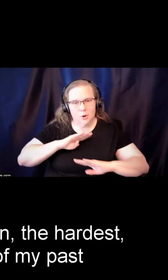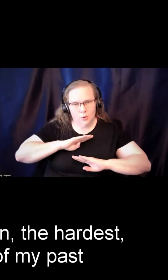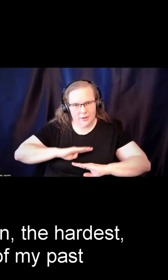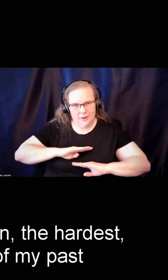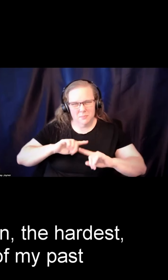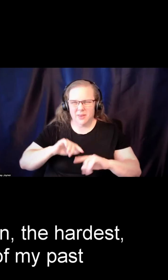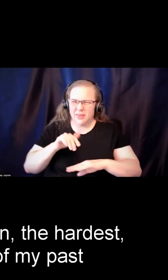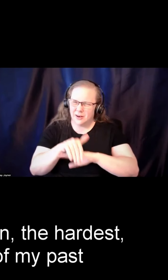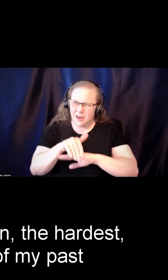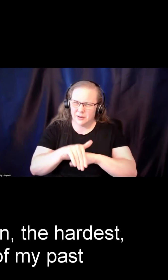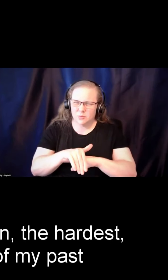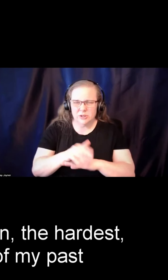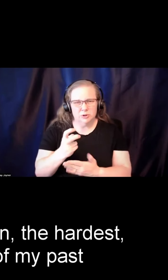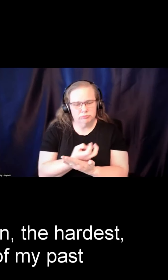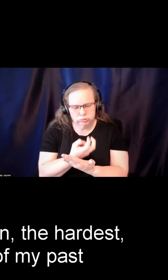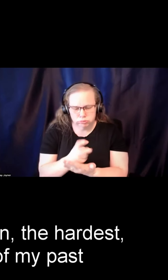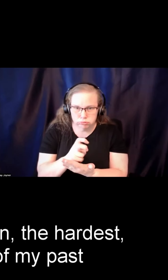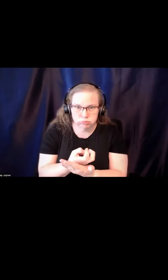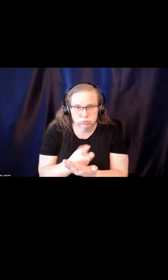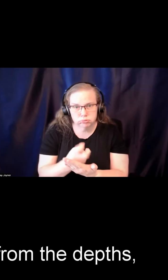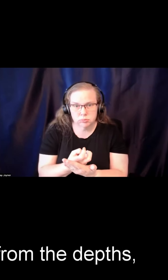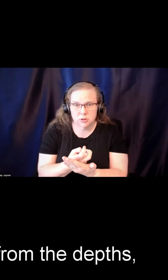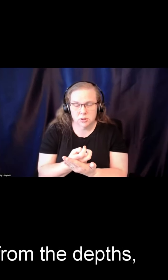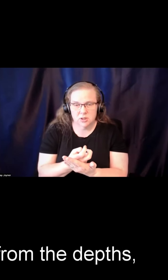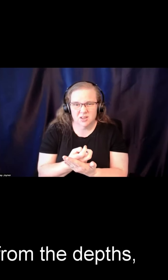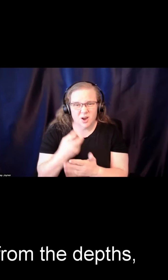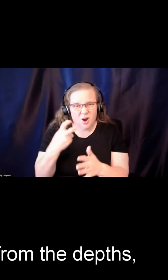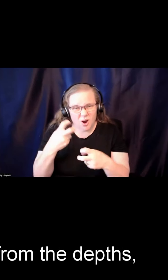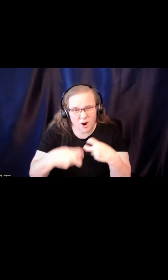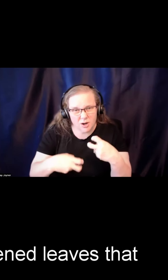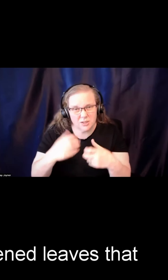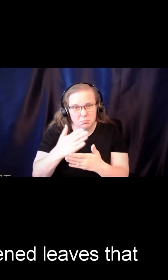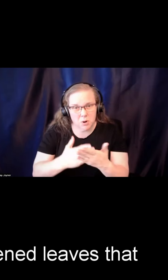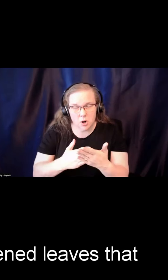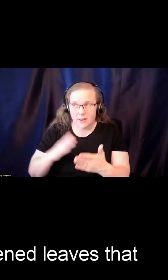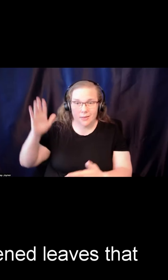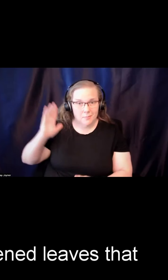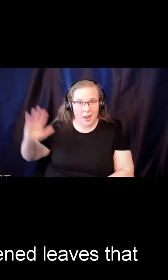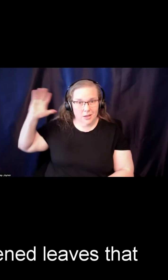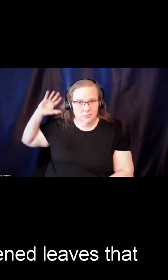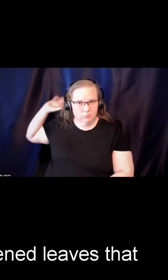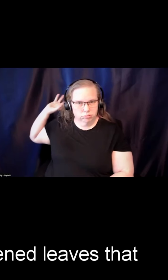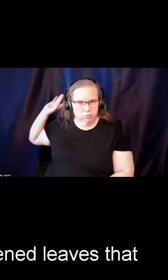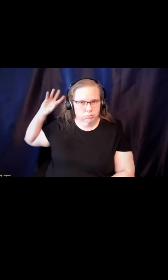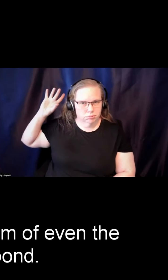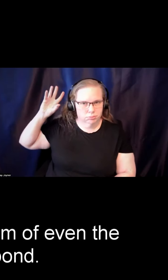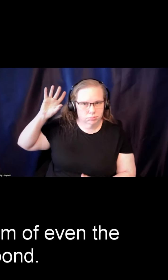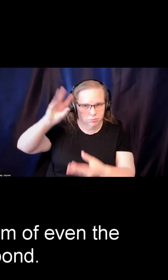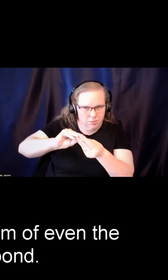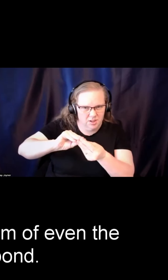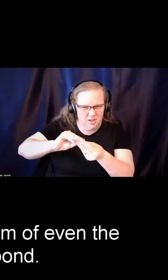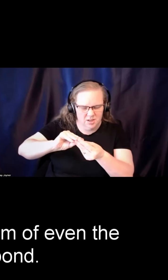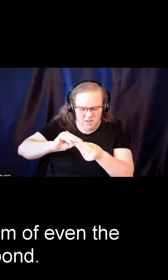because once again the hardest, murkiest part of my past had been stirred up from the depths, like the mat of blackened leaves that festers